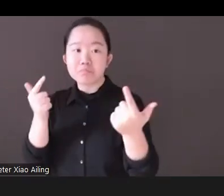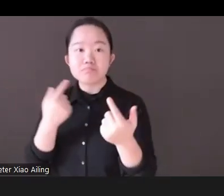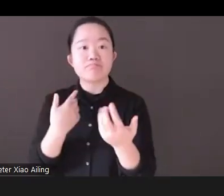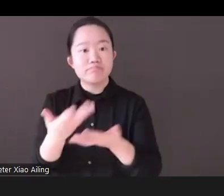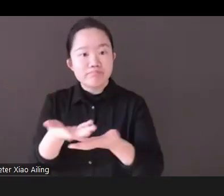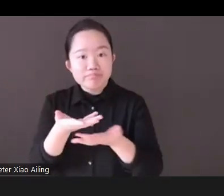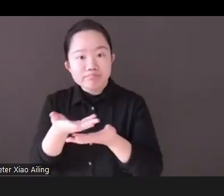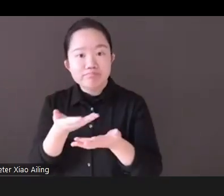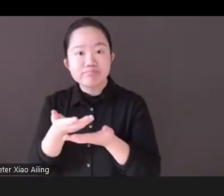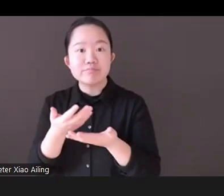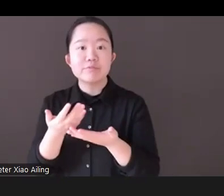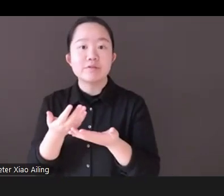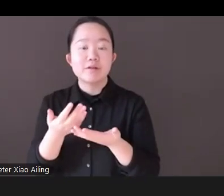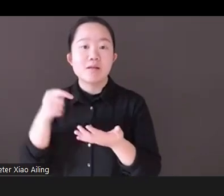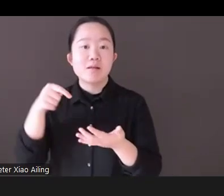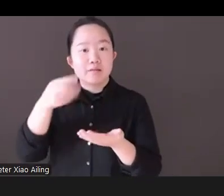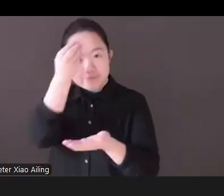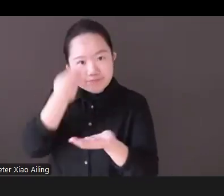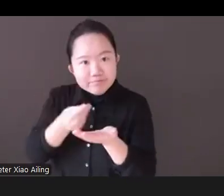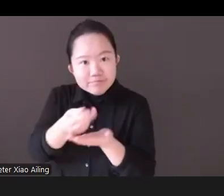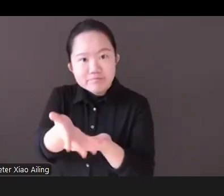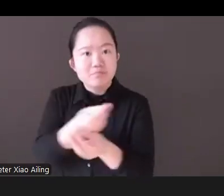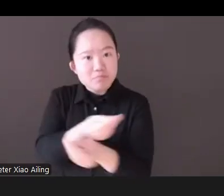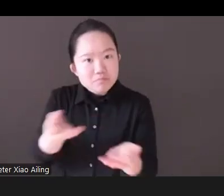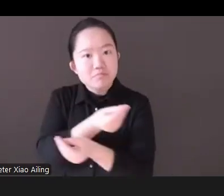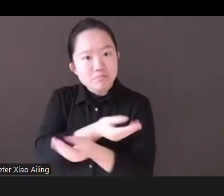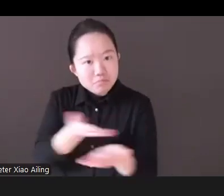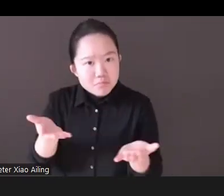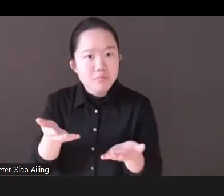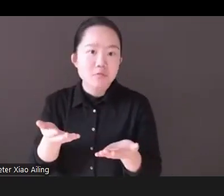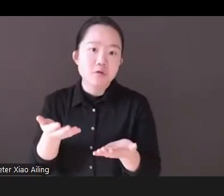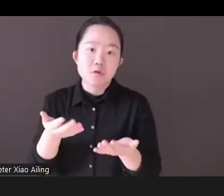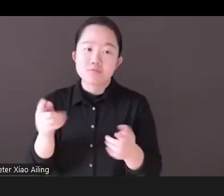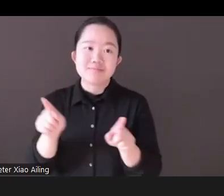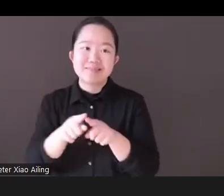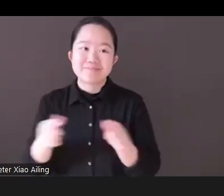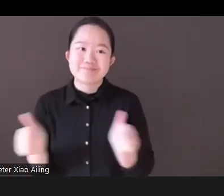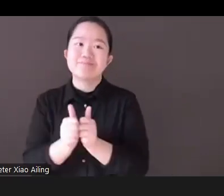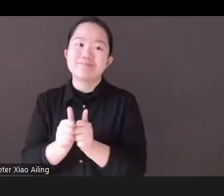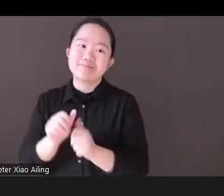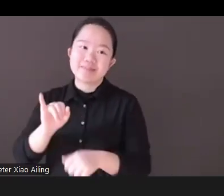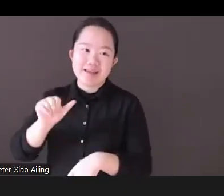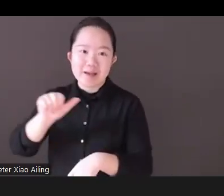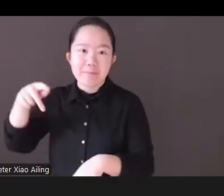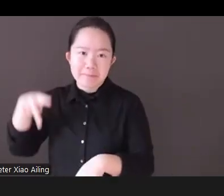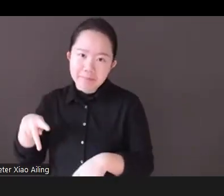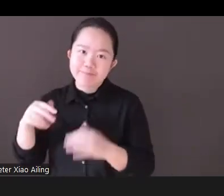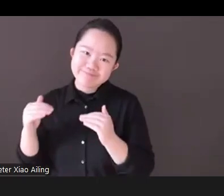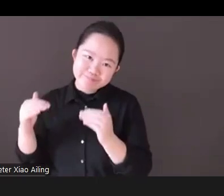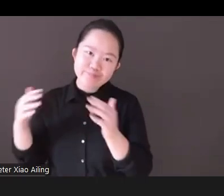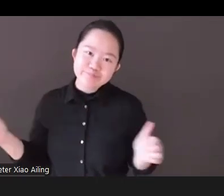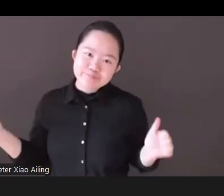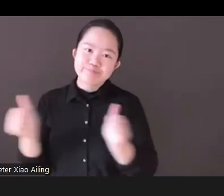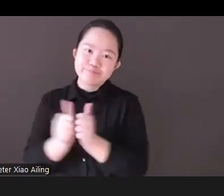and but also people can contact us with, for instance, email or even call us. So we try to give information for